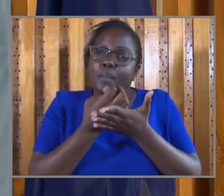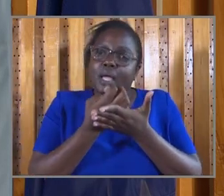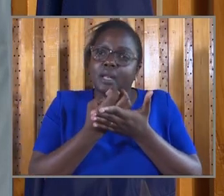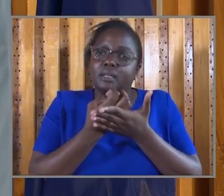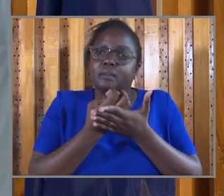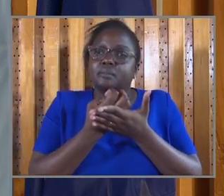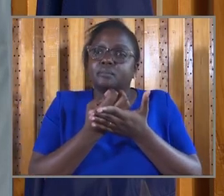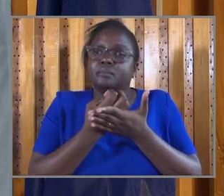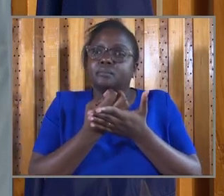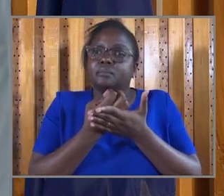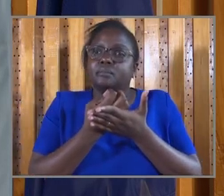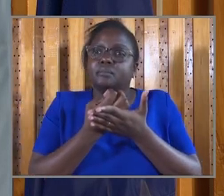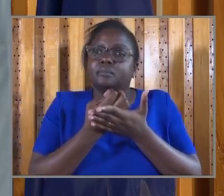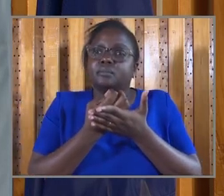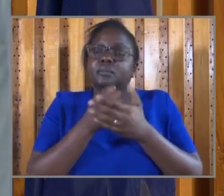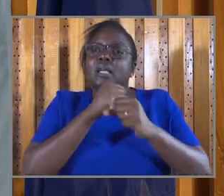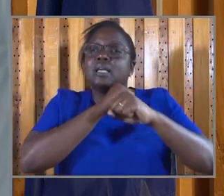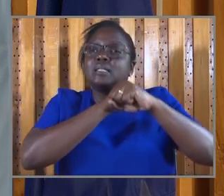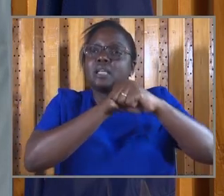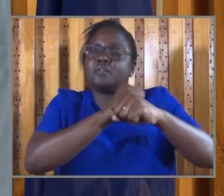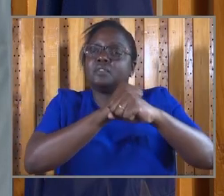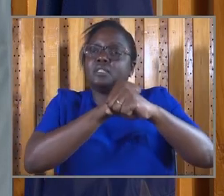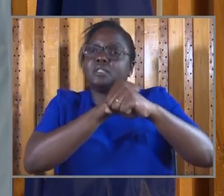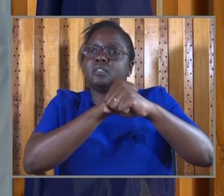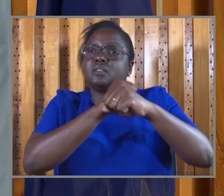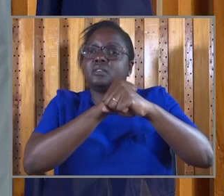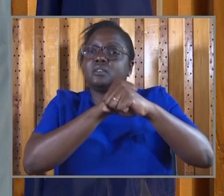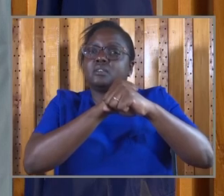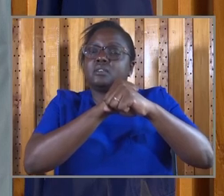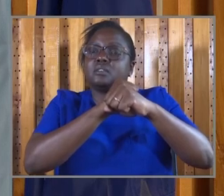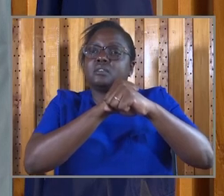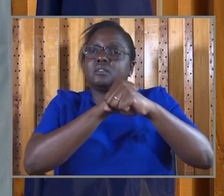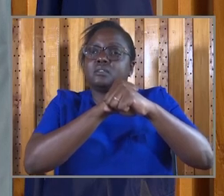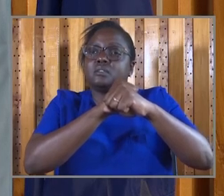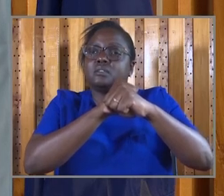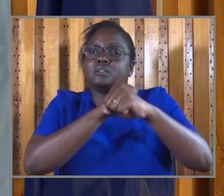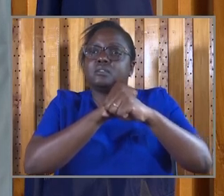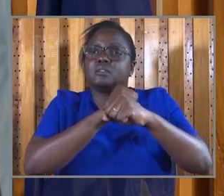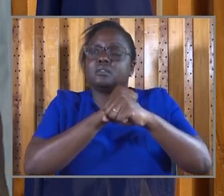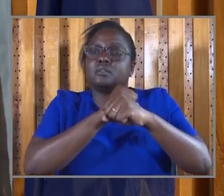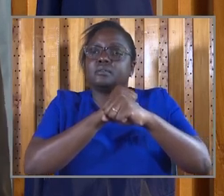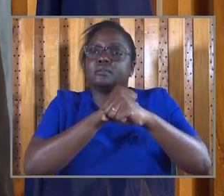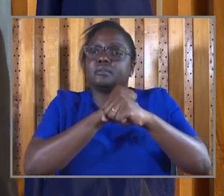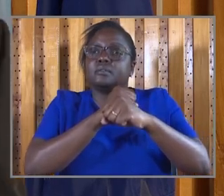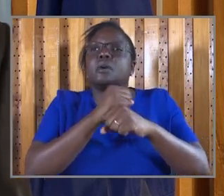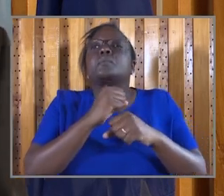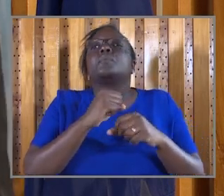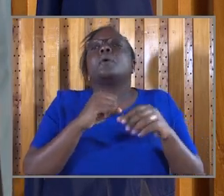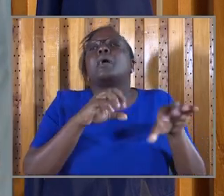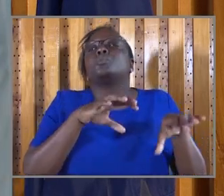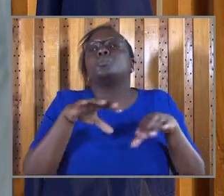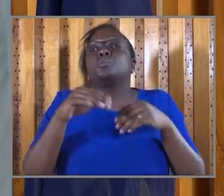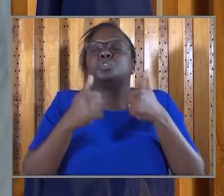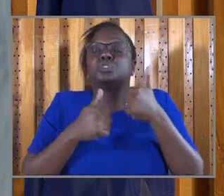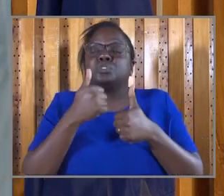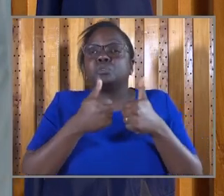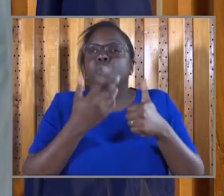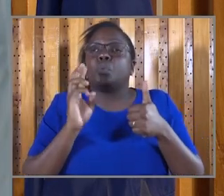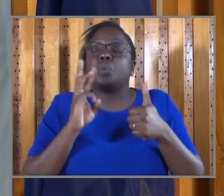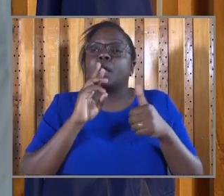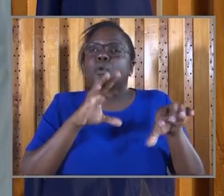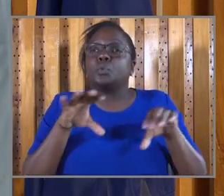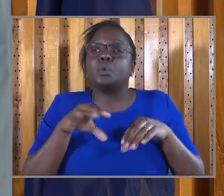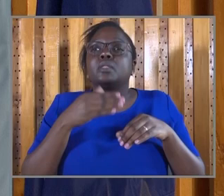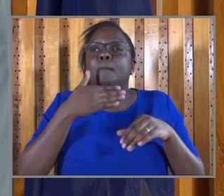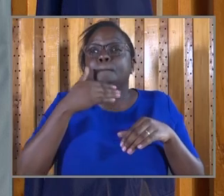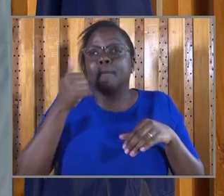the safety and security portfolio, where clearly Kenya is doing a fantastic role in the region. And I think the best